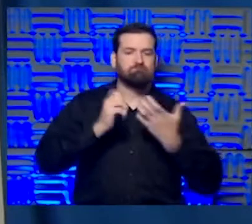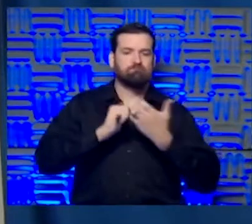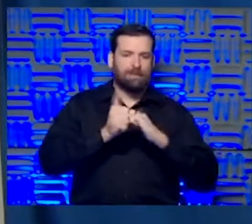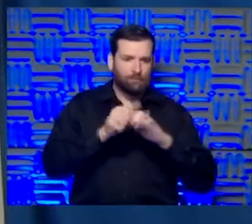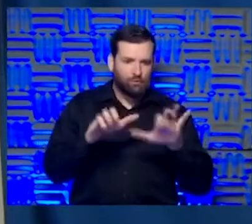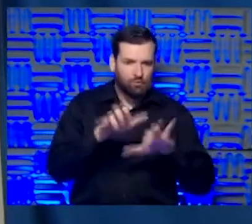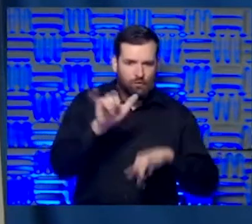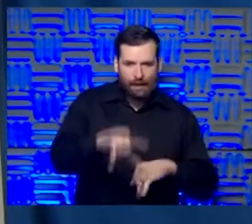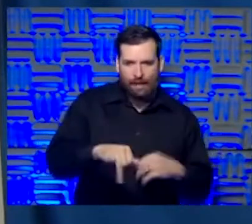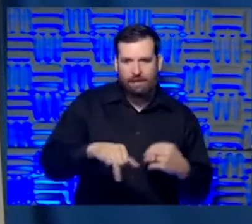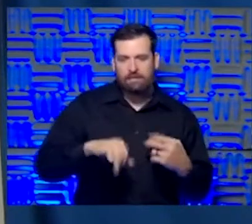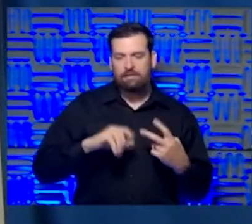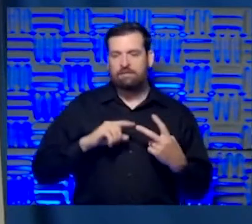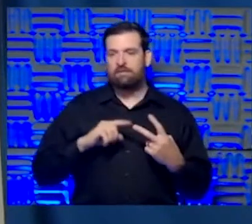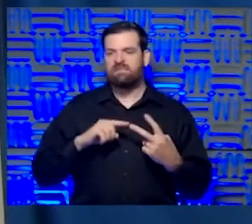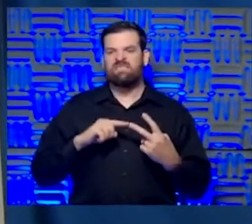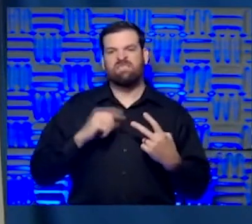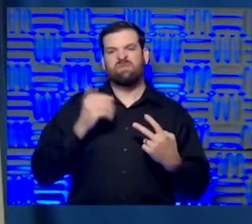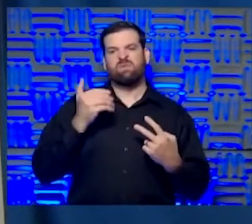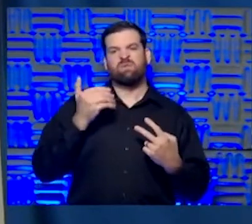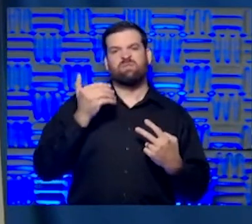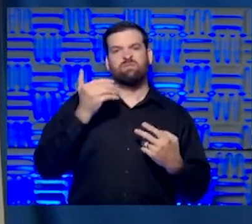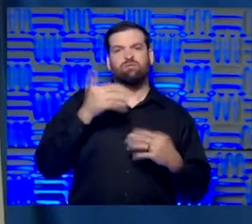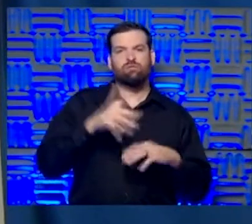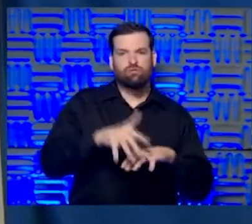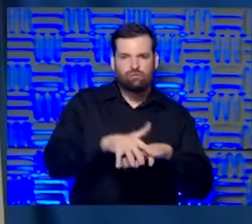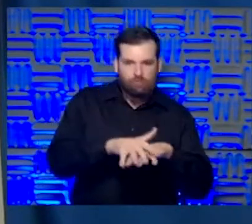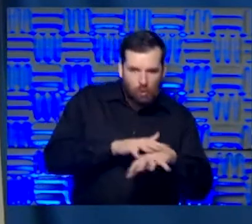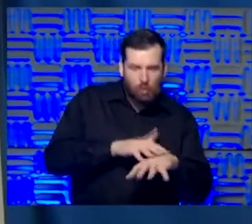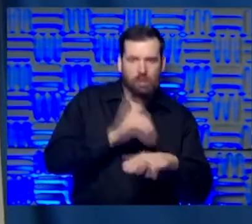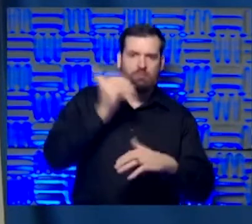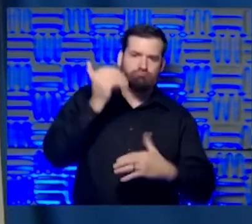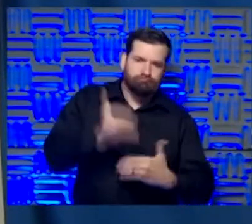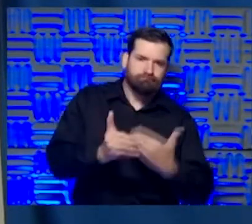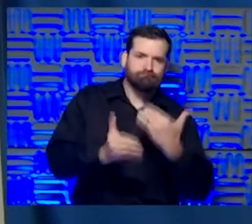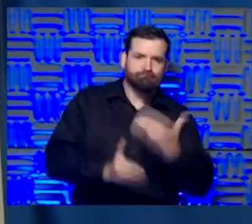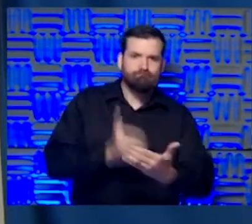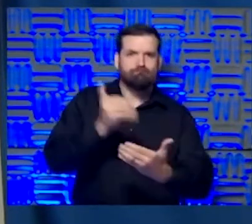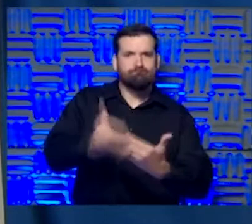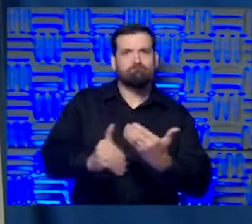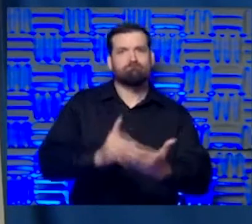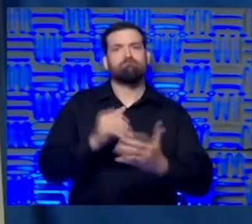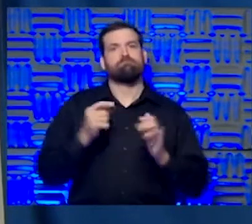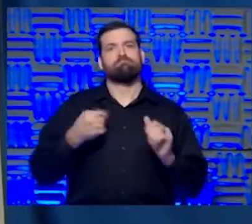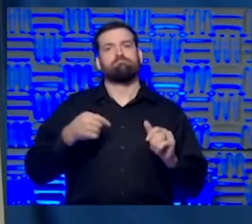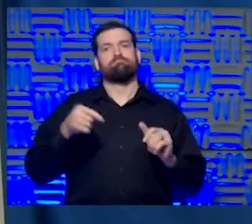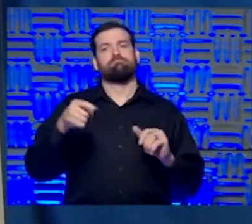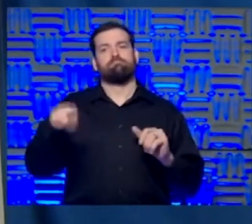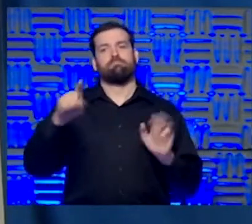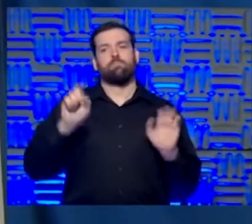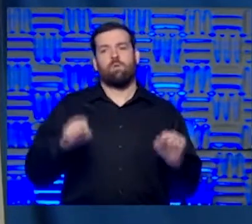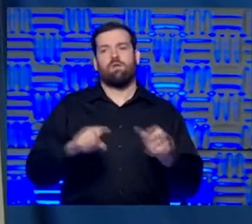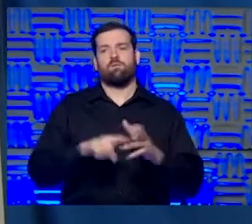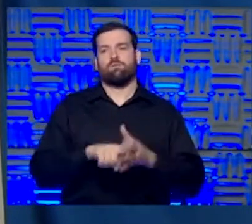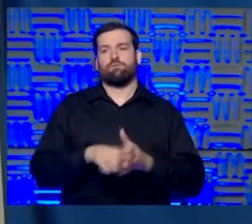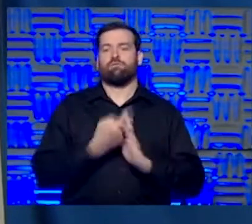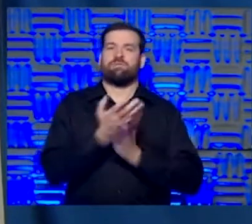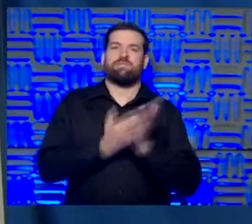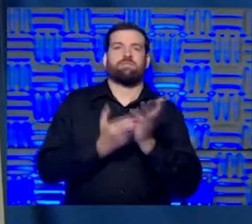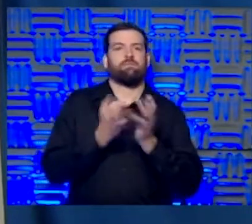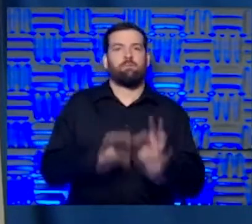that slowly and methodically in a way that you can start to have some of those important